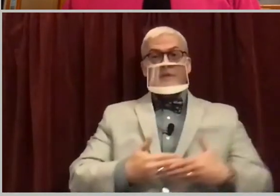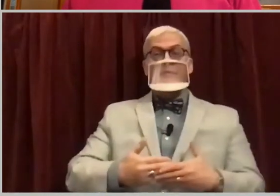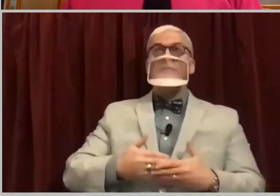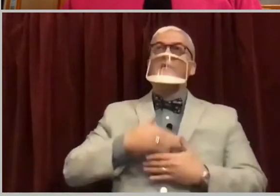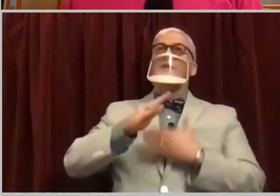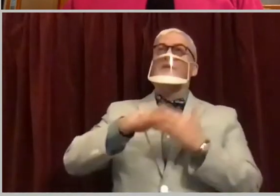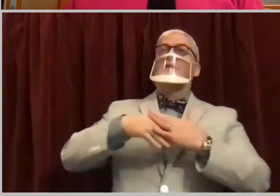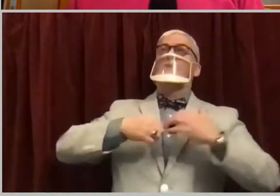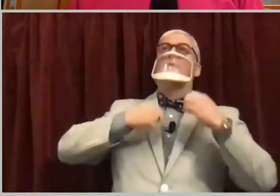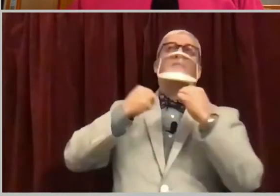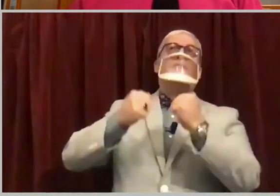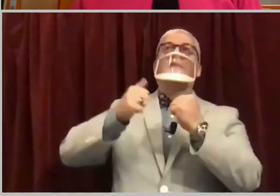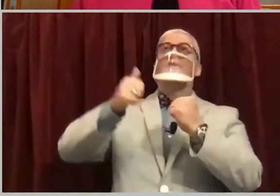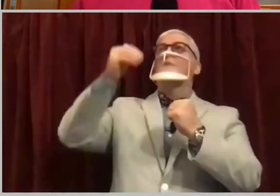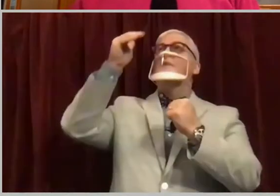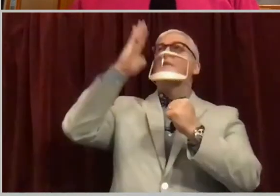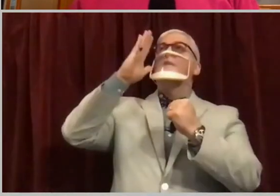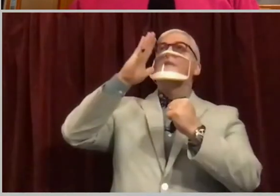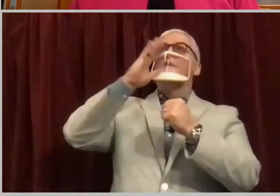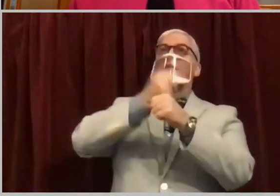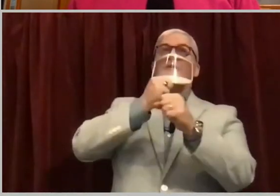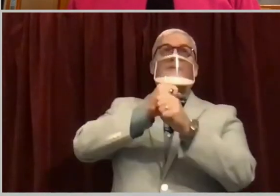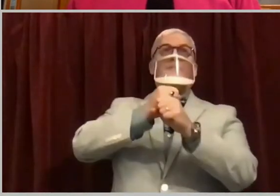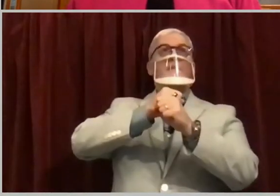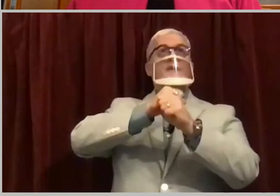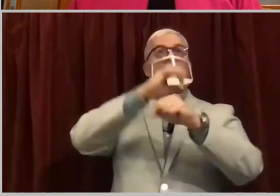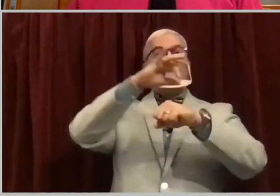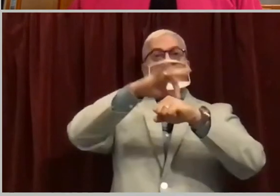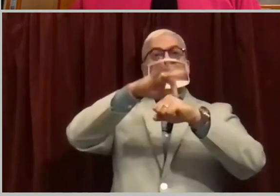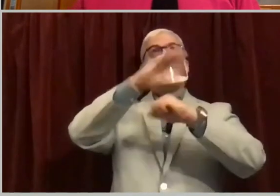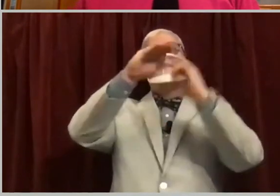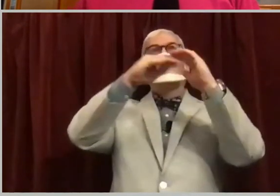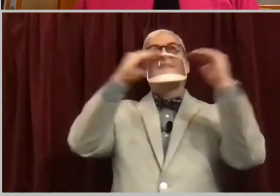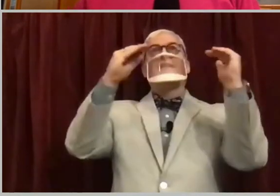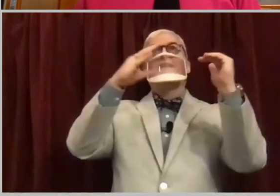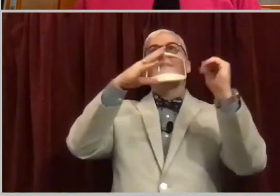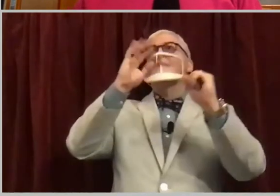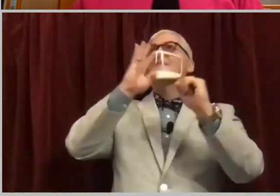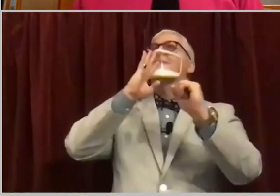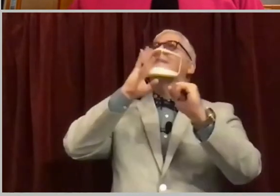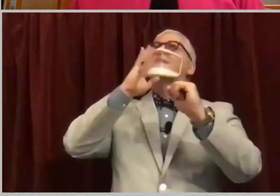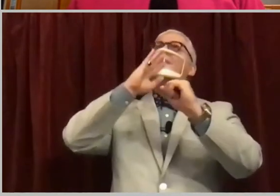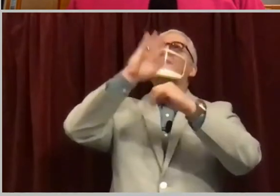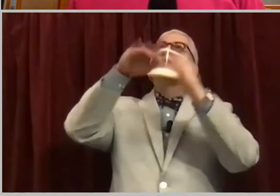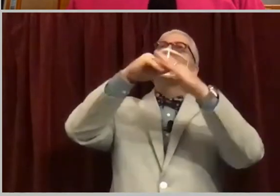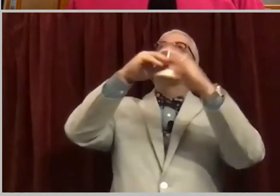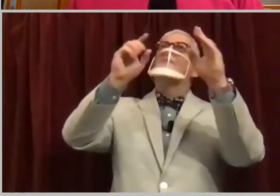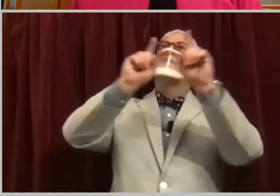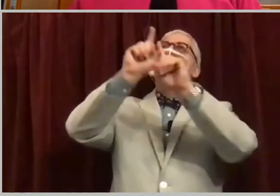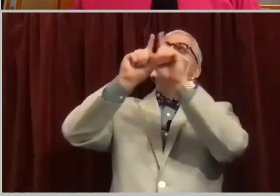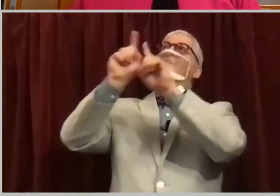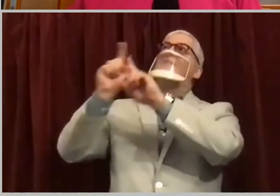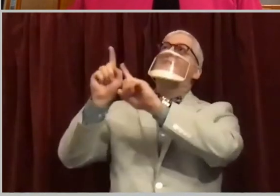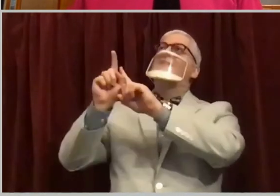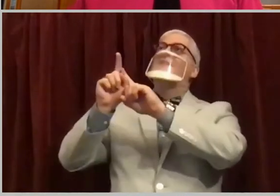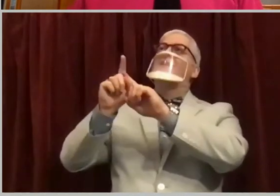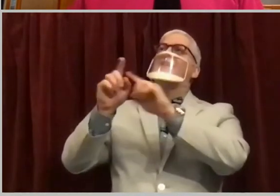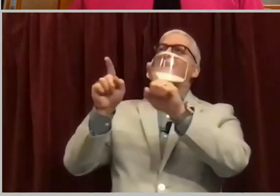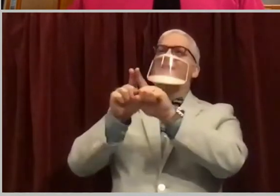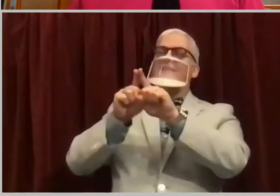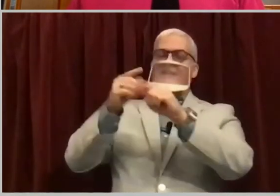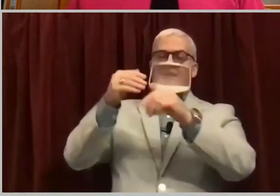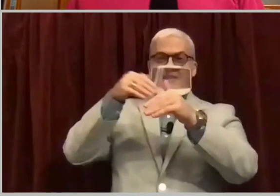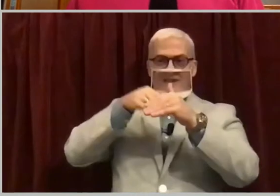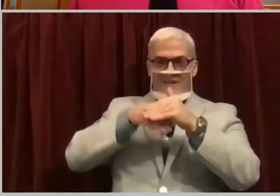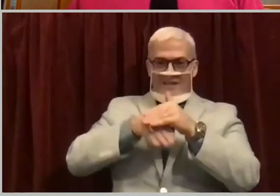created the heavens, the earth, who spoke the stars into existence, that same God came as a fragile baby, delivered to a